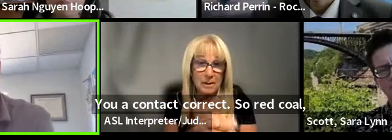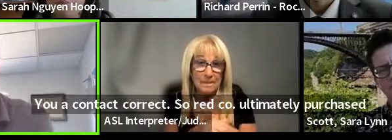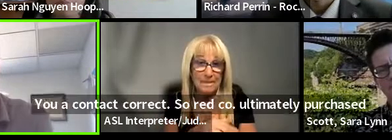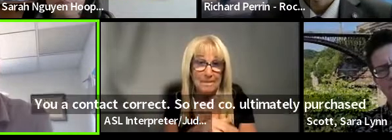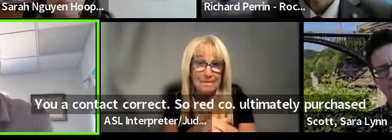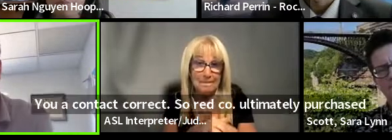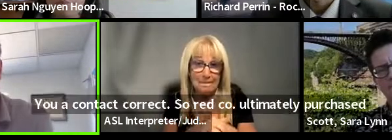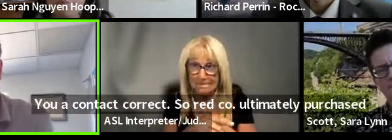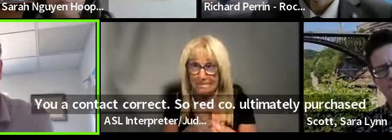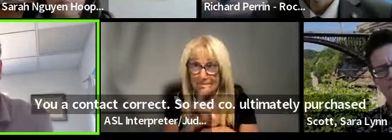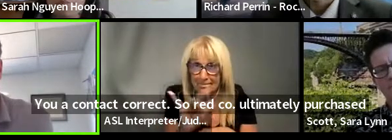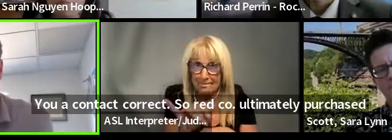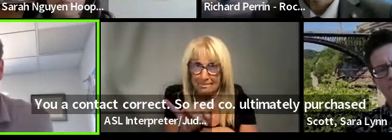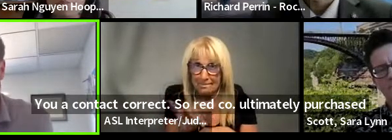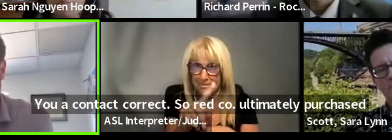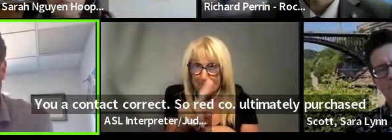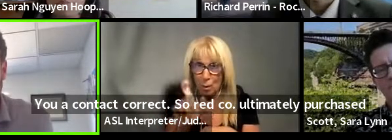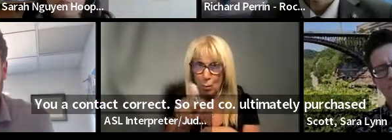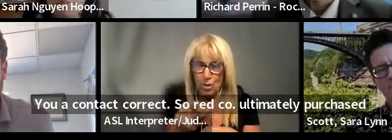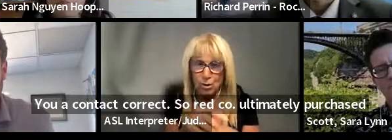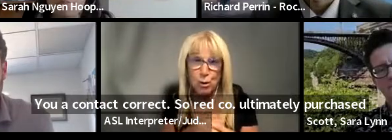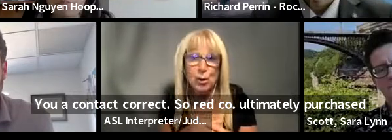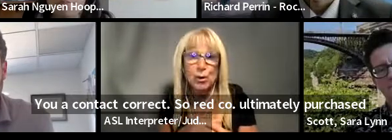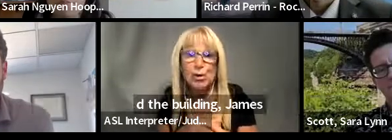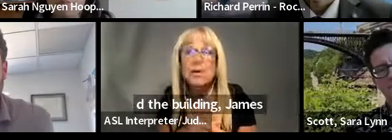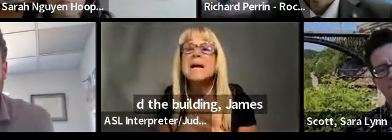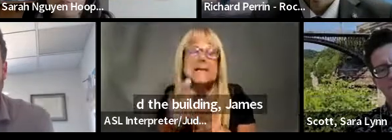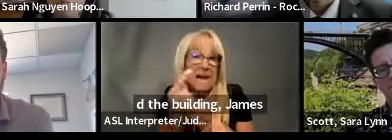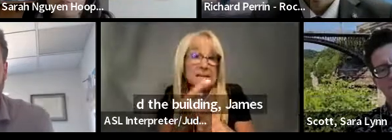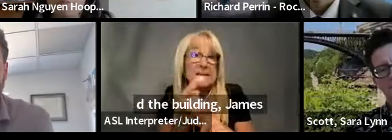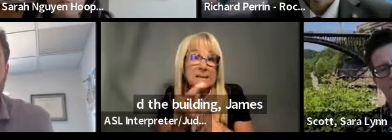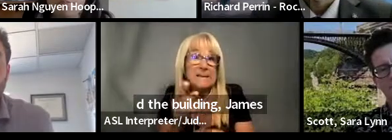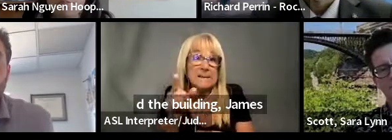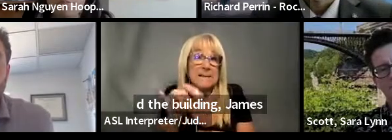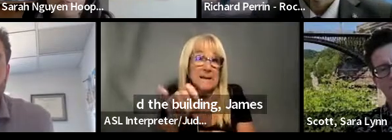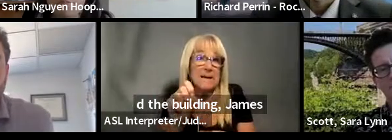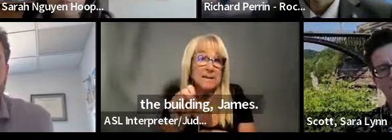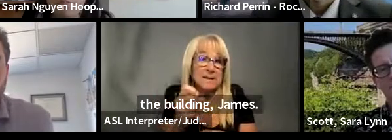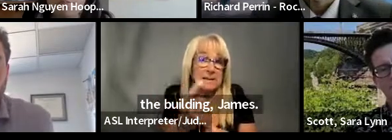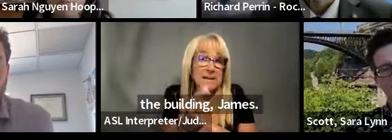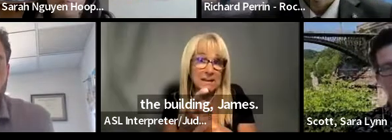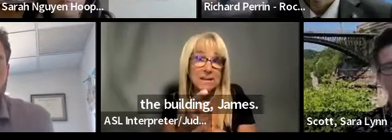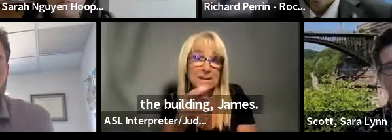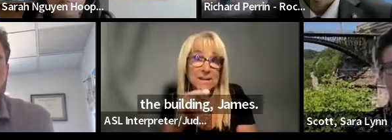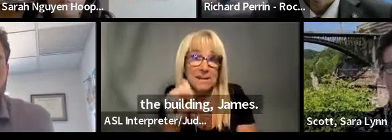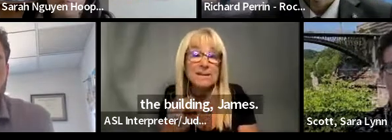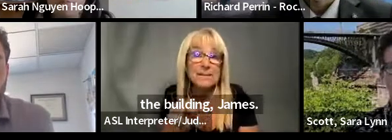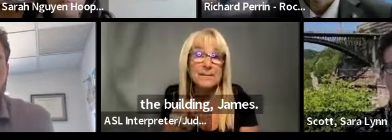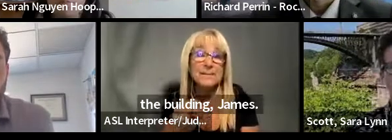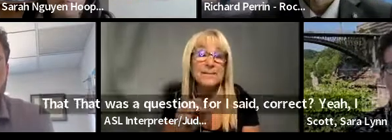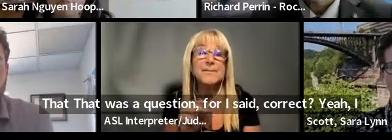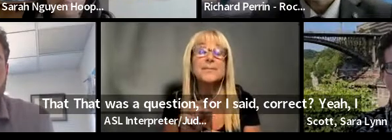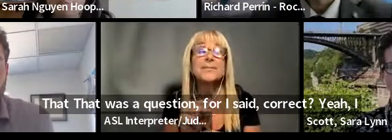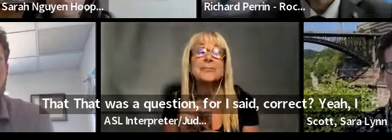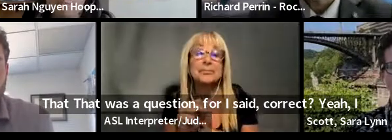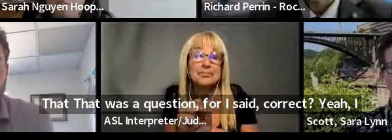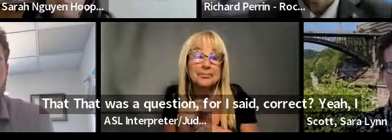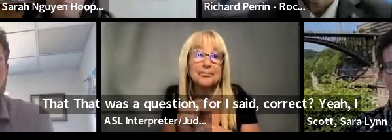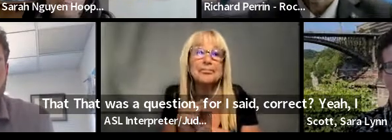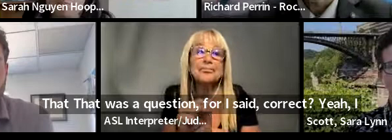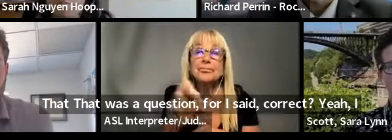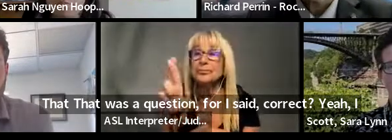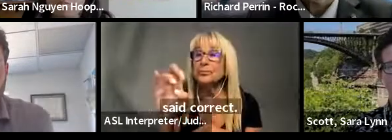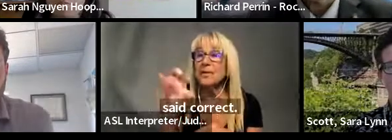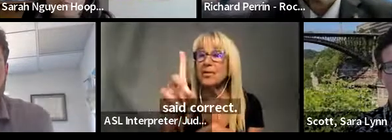James, that was a question for. Oh, I said correct. Yeah, I said correct. Okay. It was a conveyance that involved a